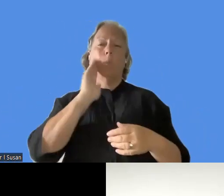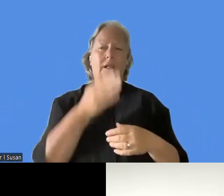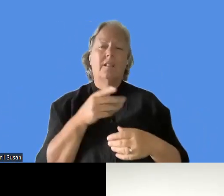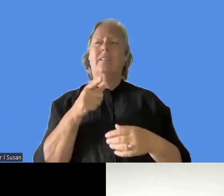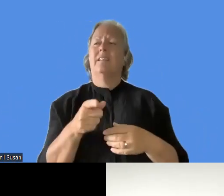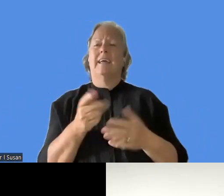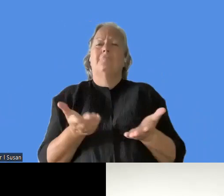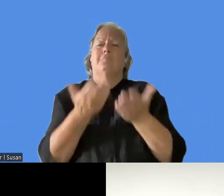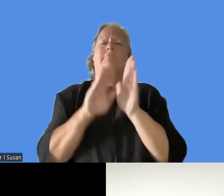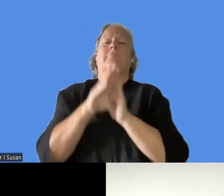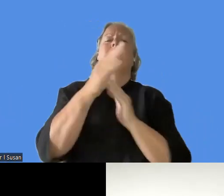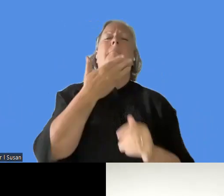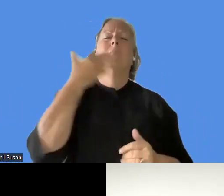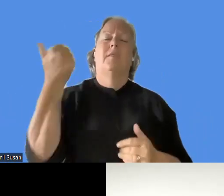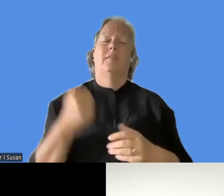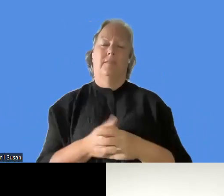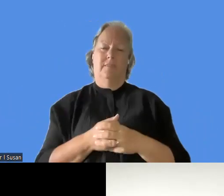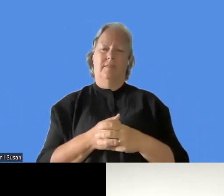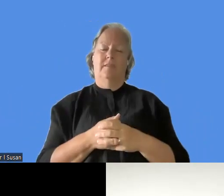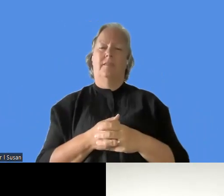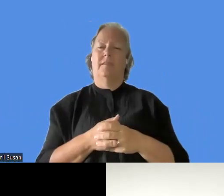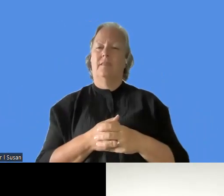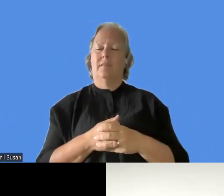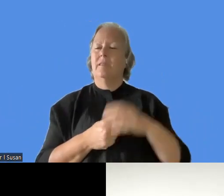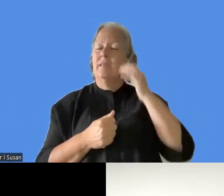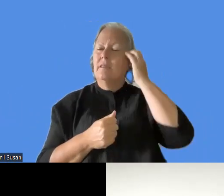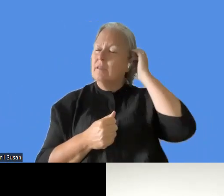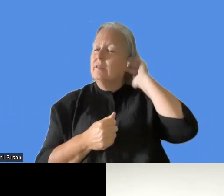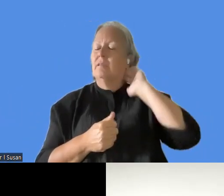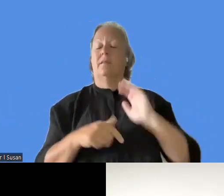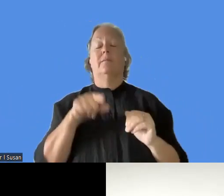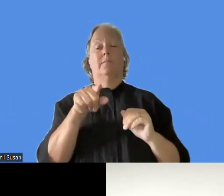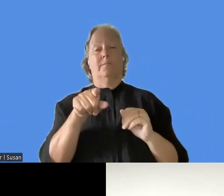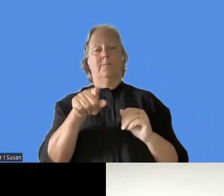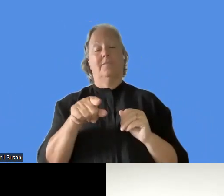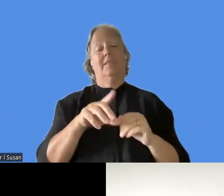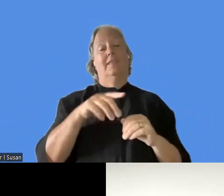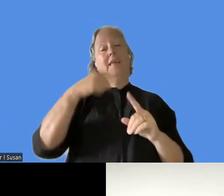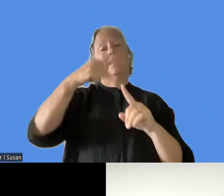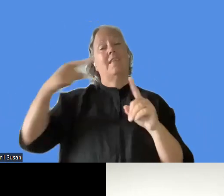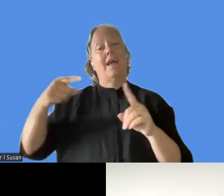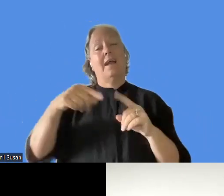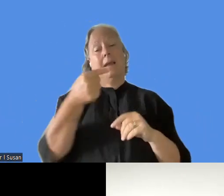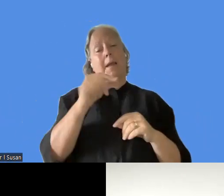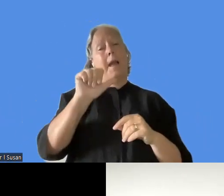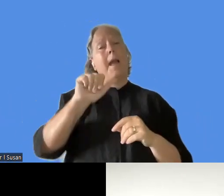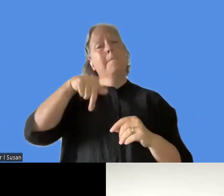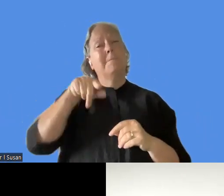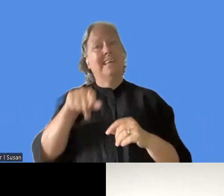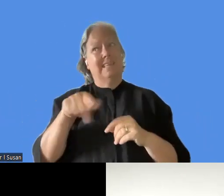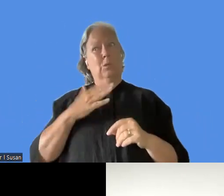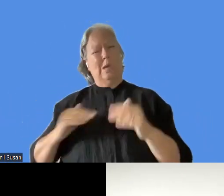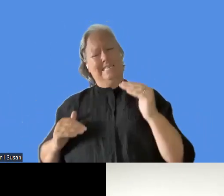improved. At present, the world not only solves the disability data gap, but also we need to pay more attention to